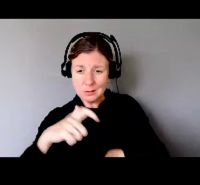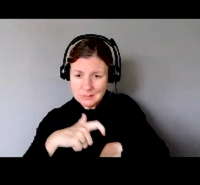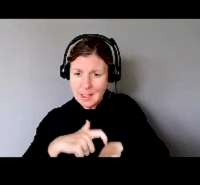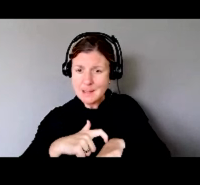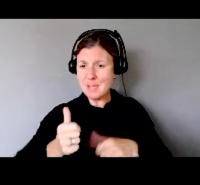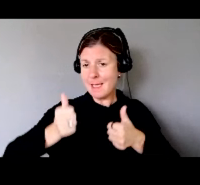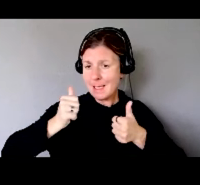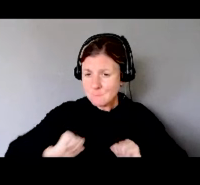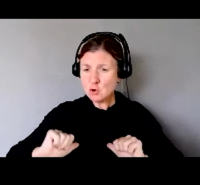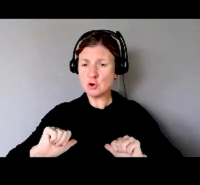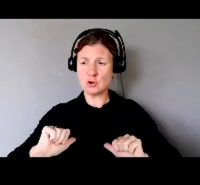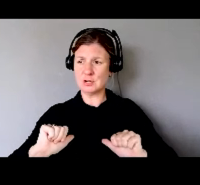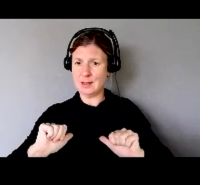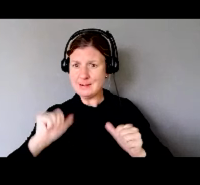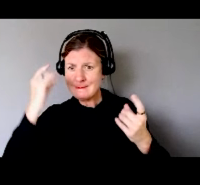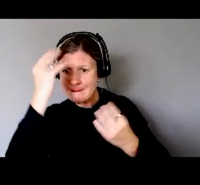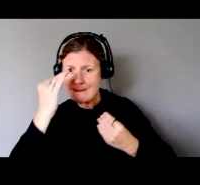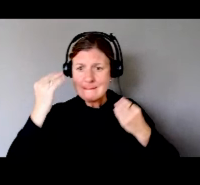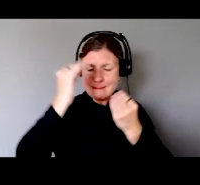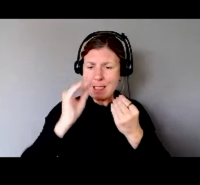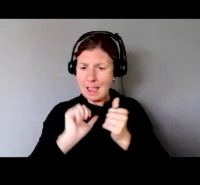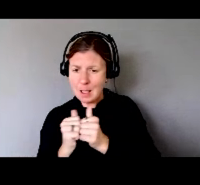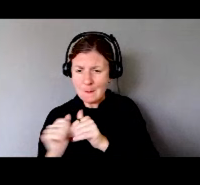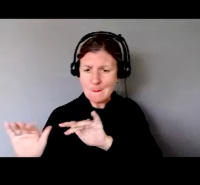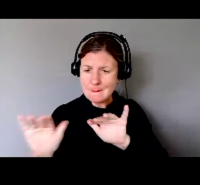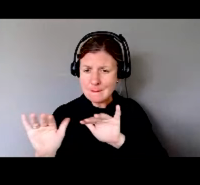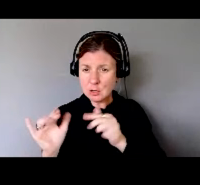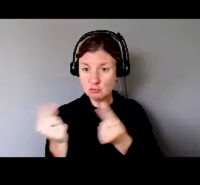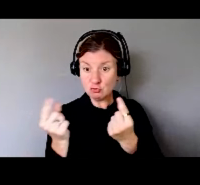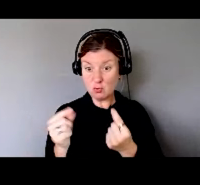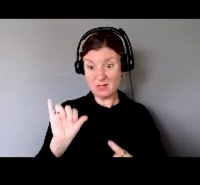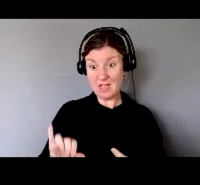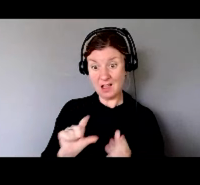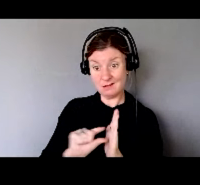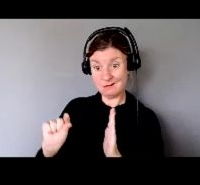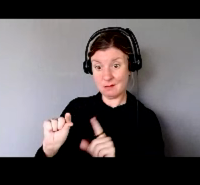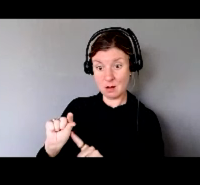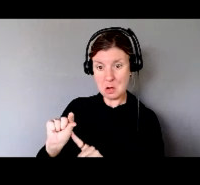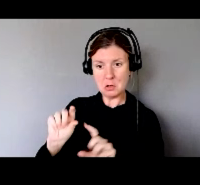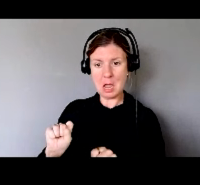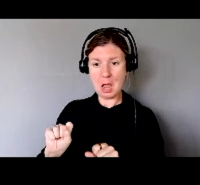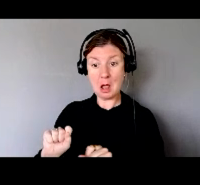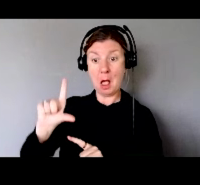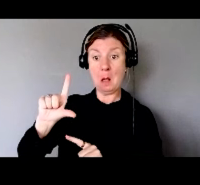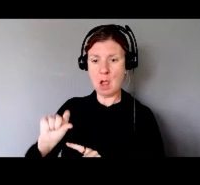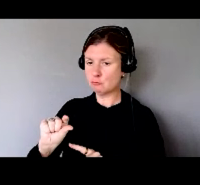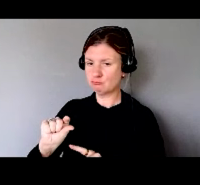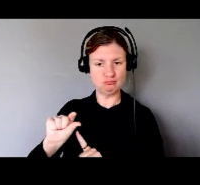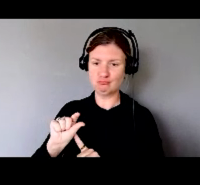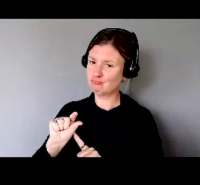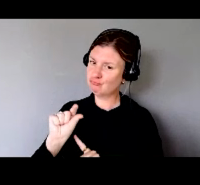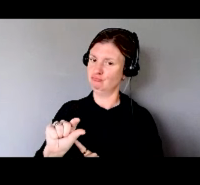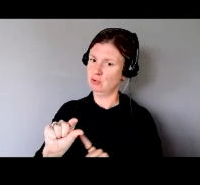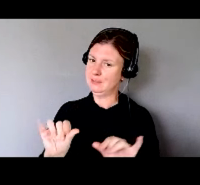labor. This artist fee is fixed and not to change. The remainder of the budget has